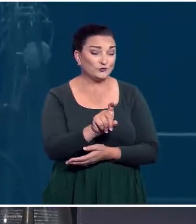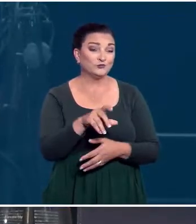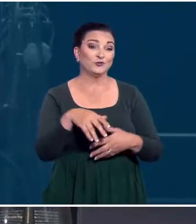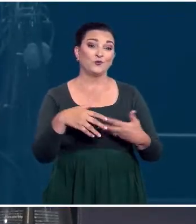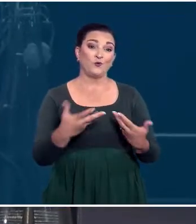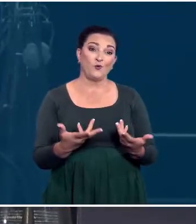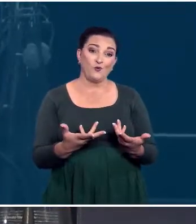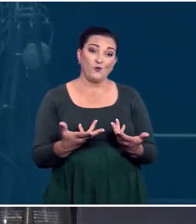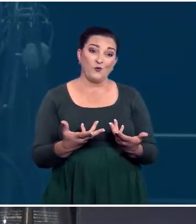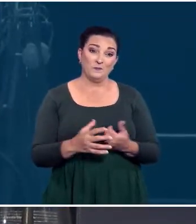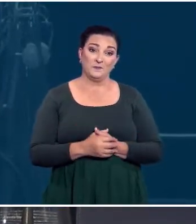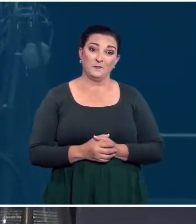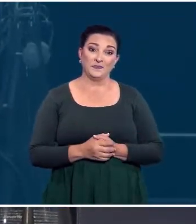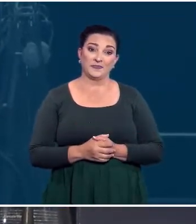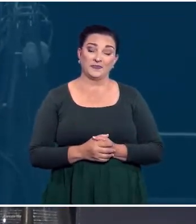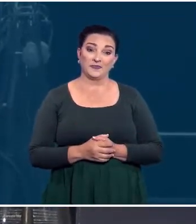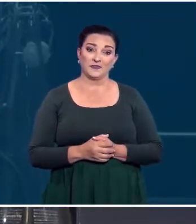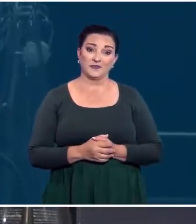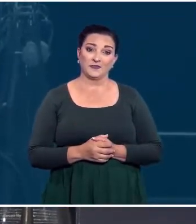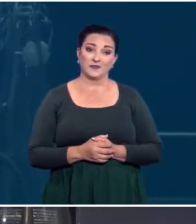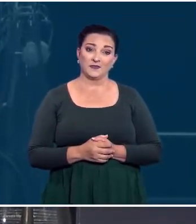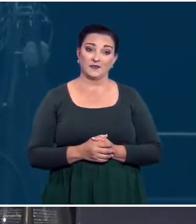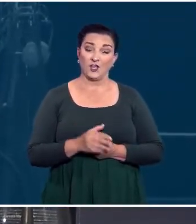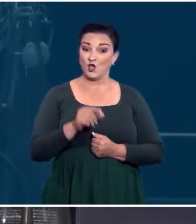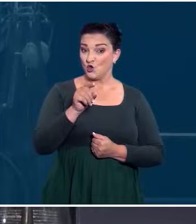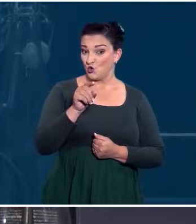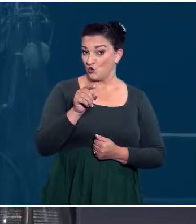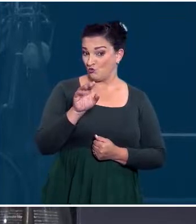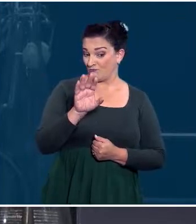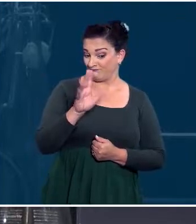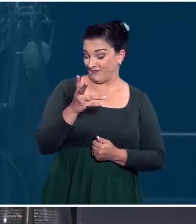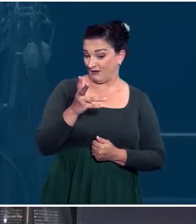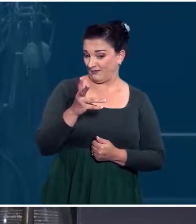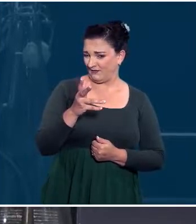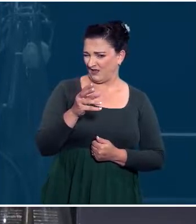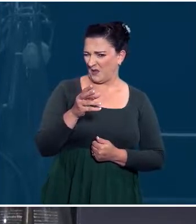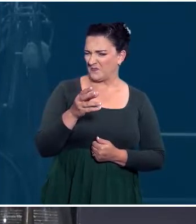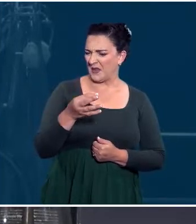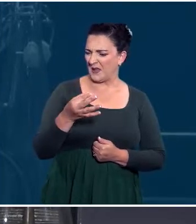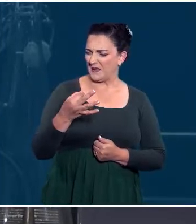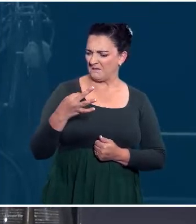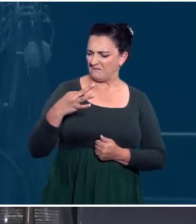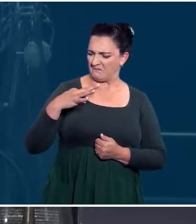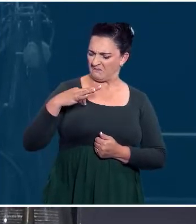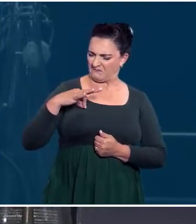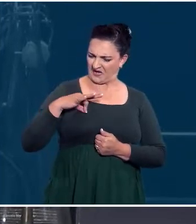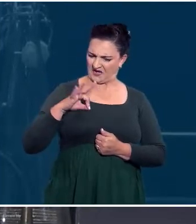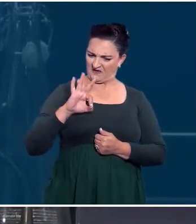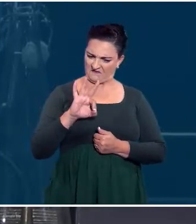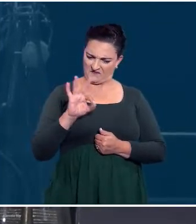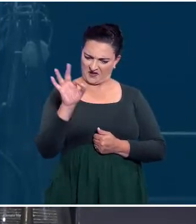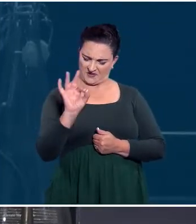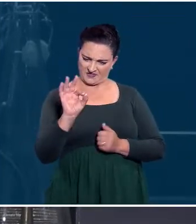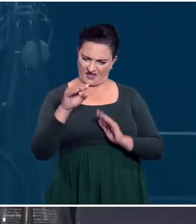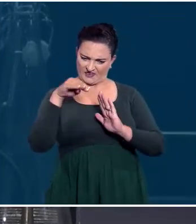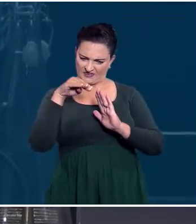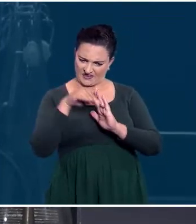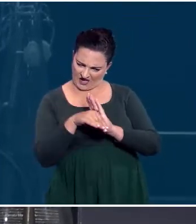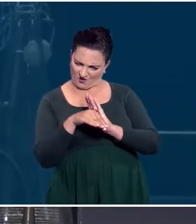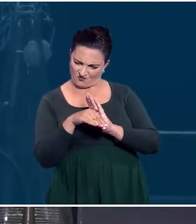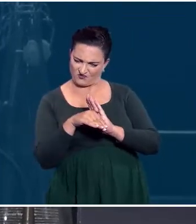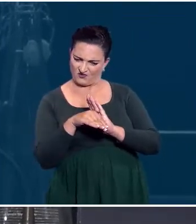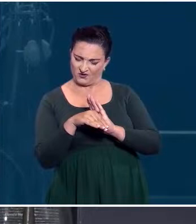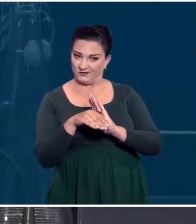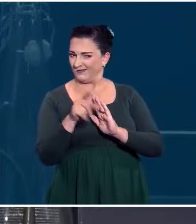guess you were not asking what are the benefits of a 3% target. Your question was very specific. What are the obstacles of getting